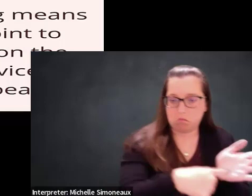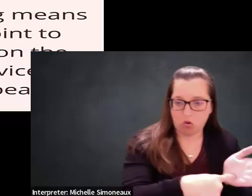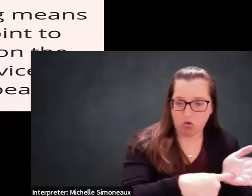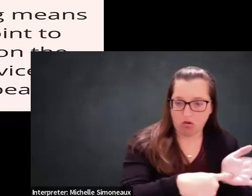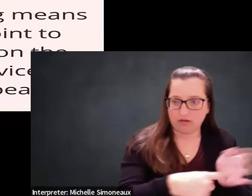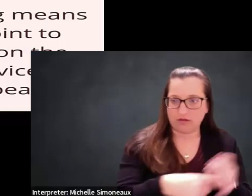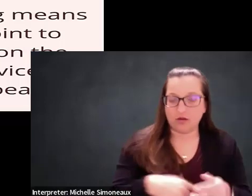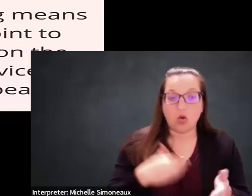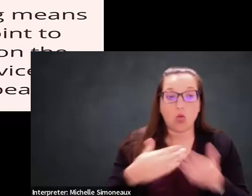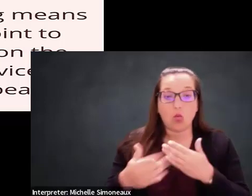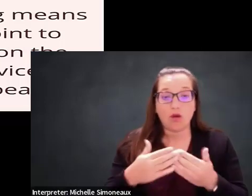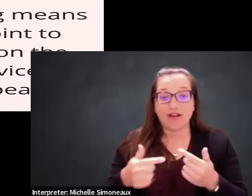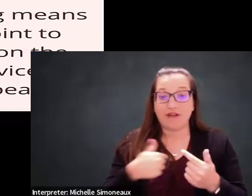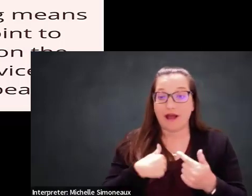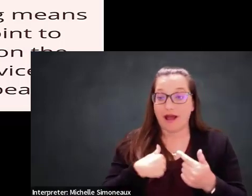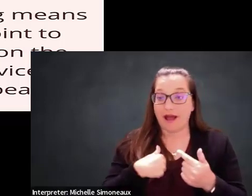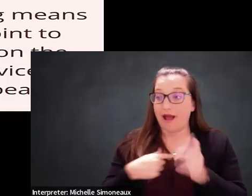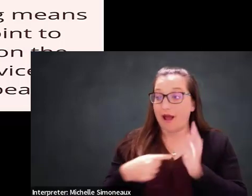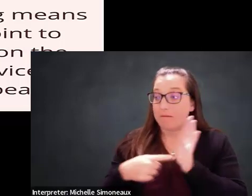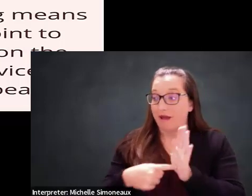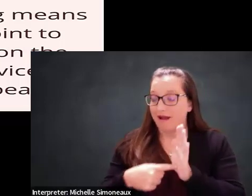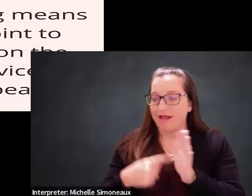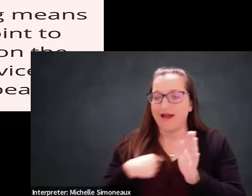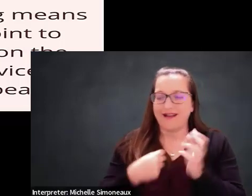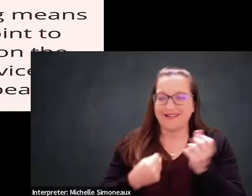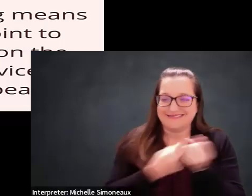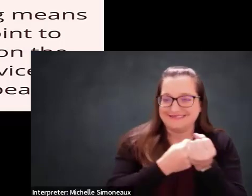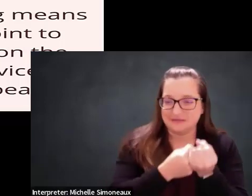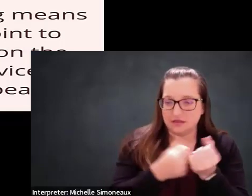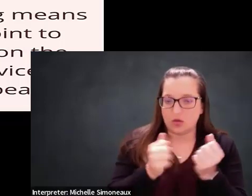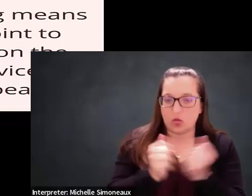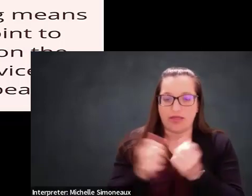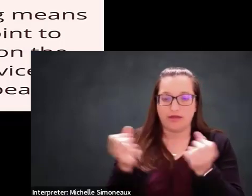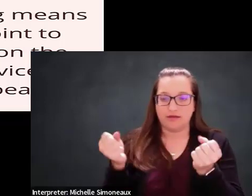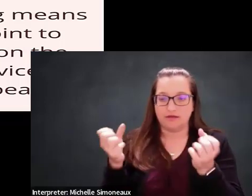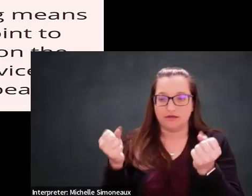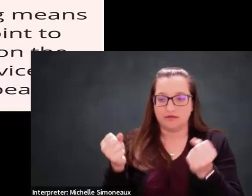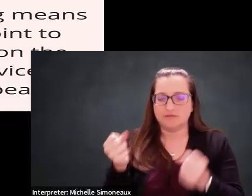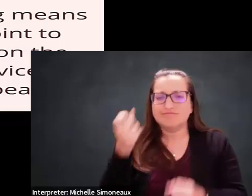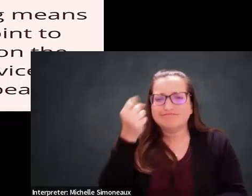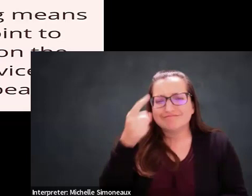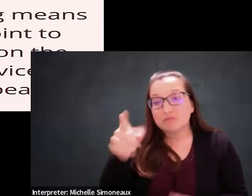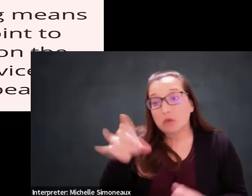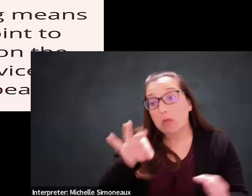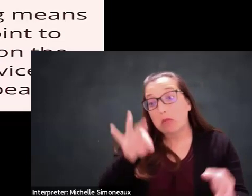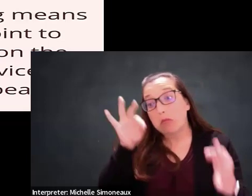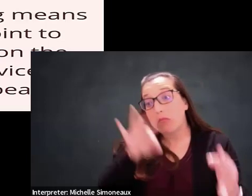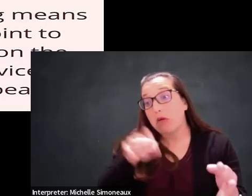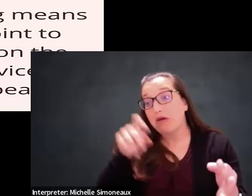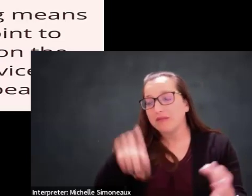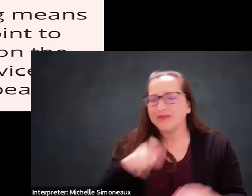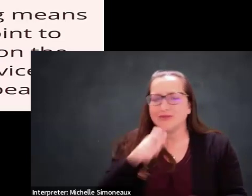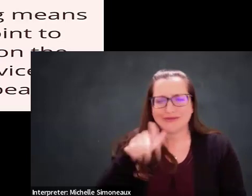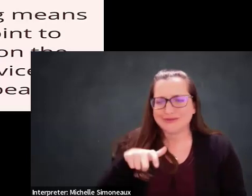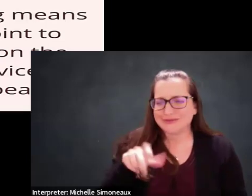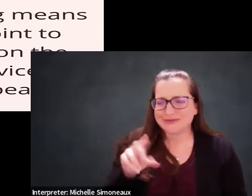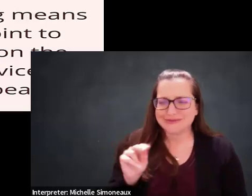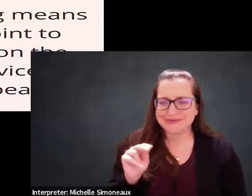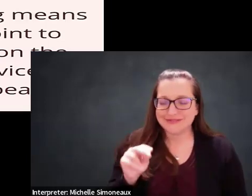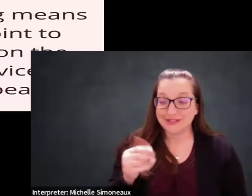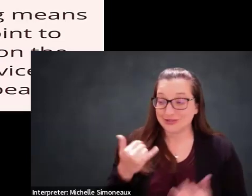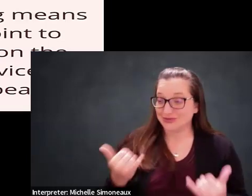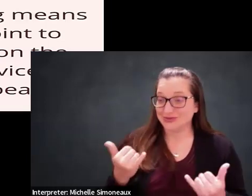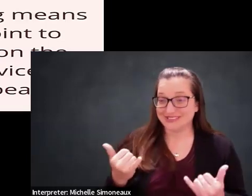I model on device, I reinforce with ASL. And don't worry, you don't have to be perfect at it. I, you know, I was working with a student today